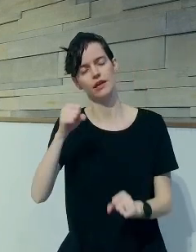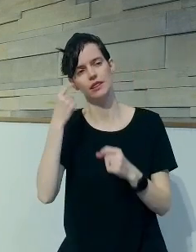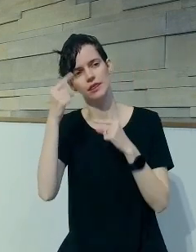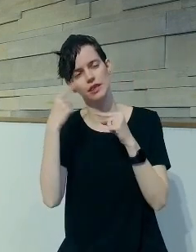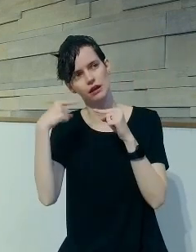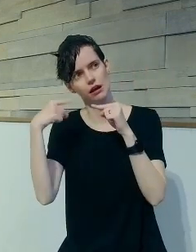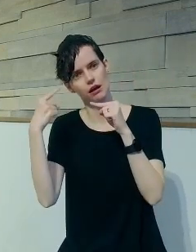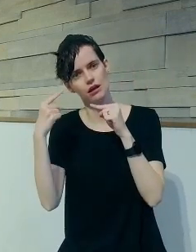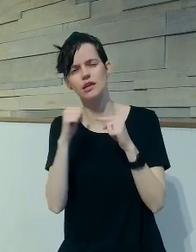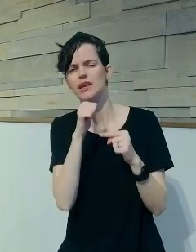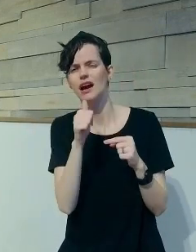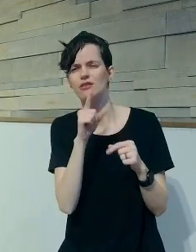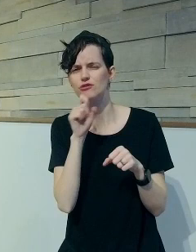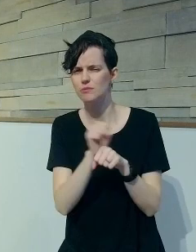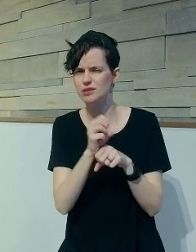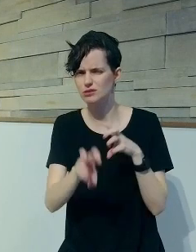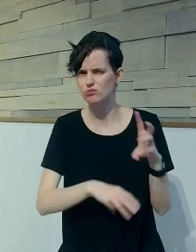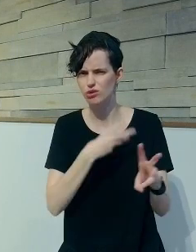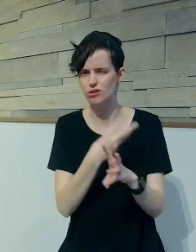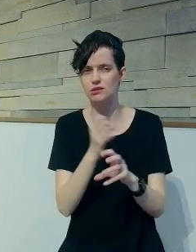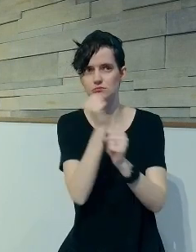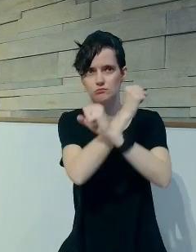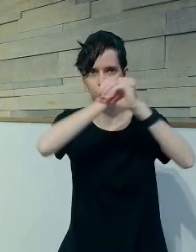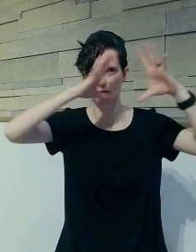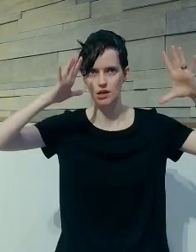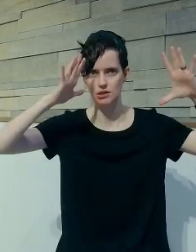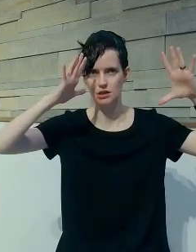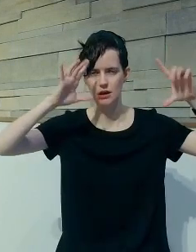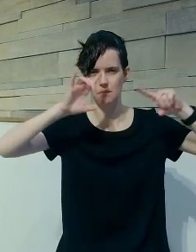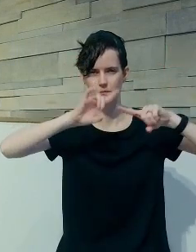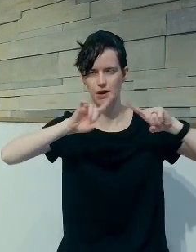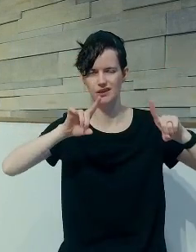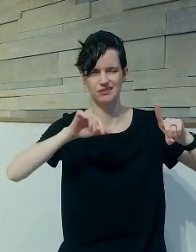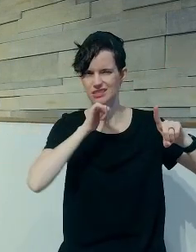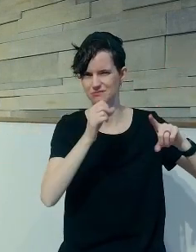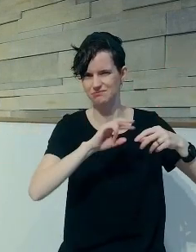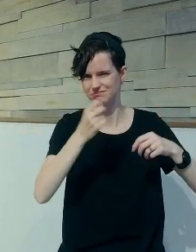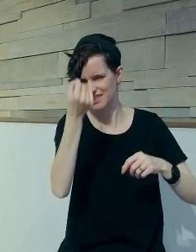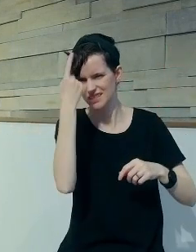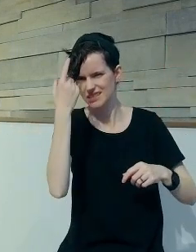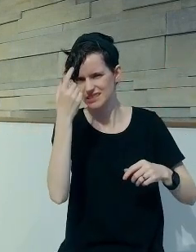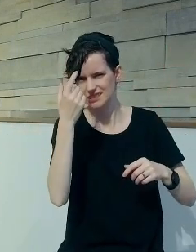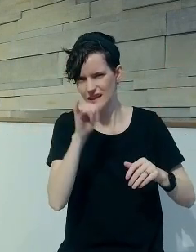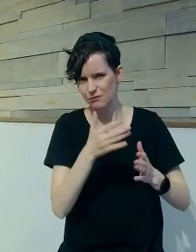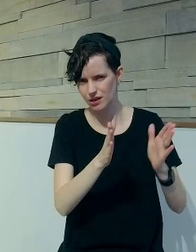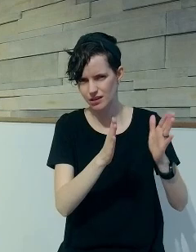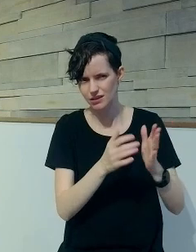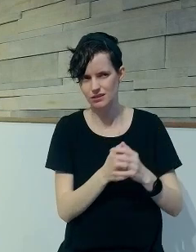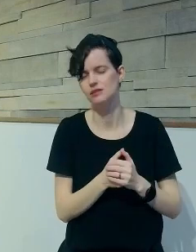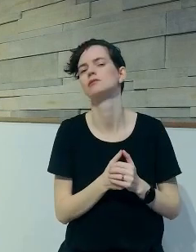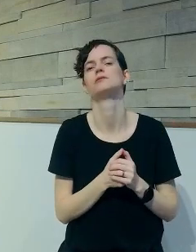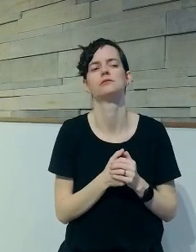not necessarily a real world. It's not real. It's imaginary. It's illogical to think of that way.